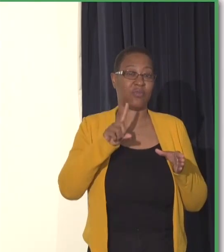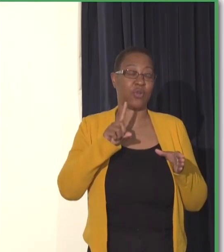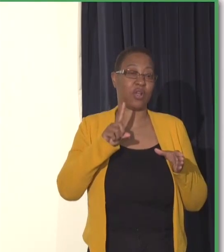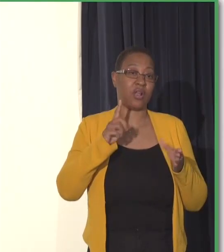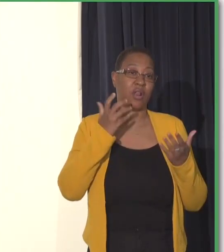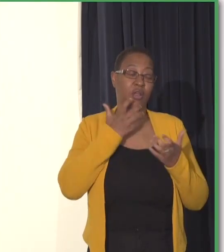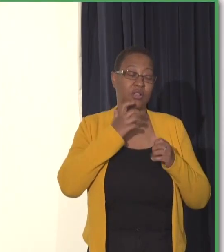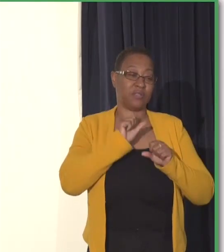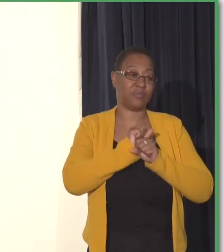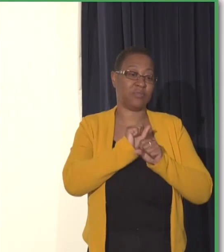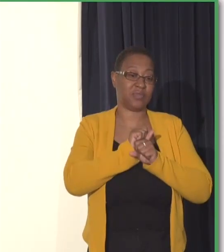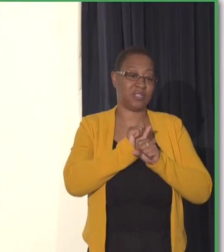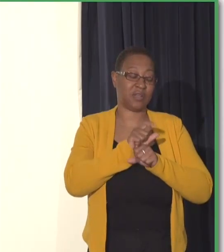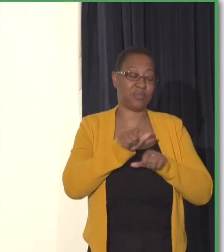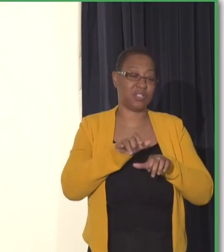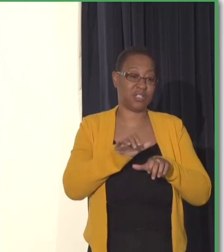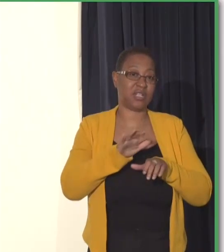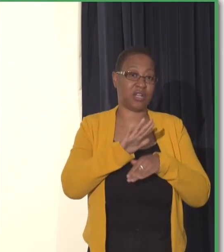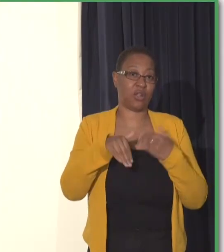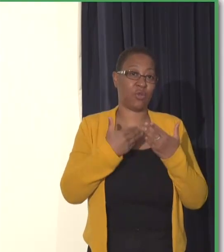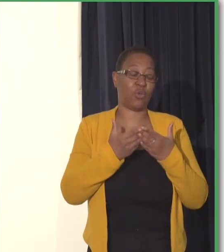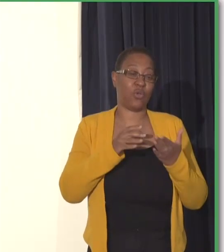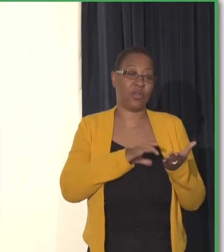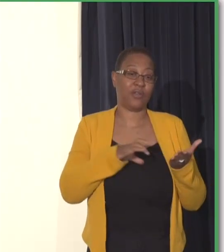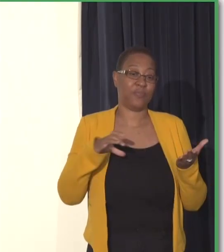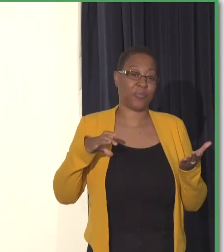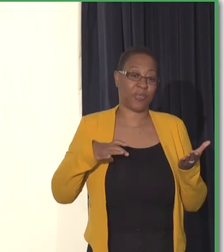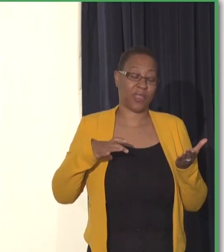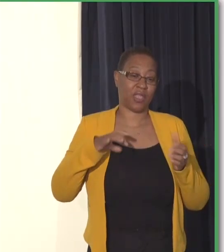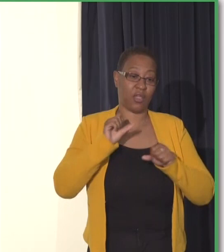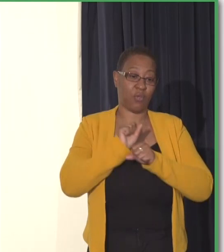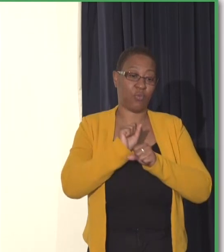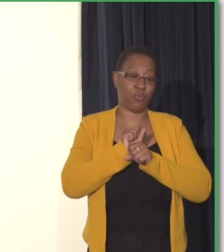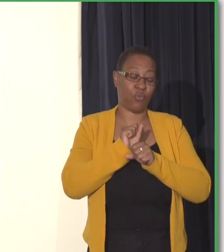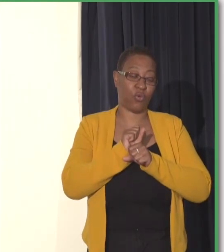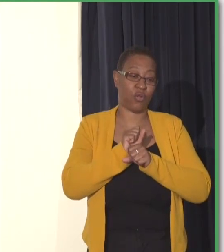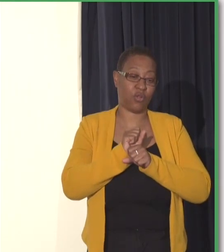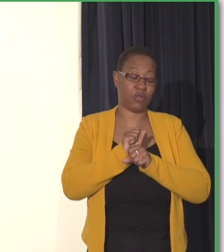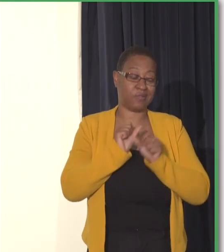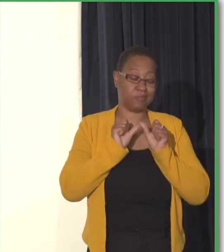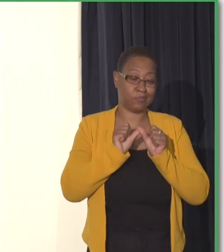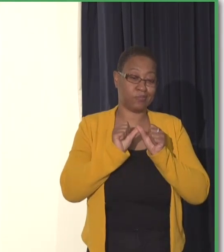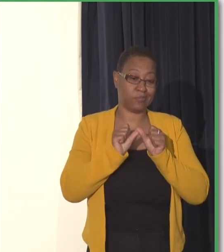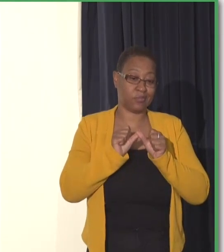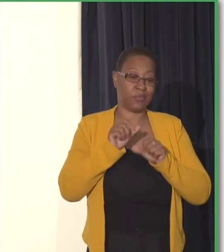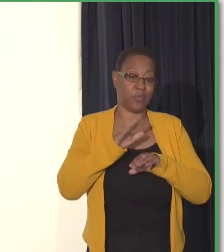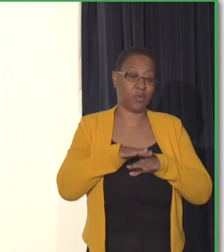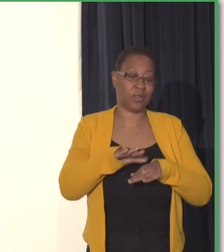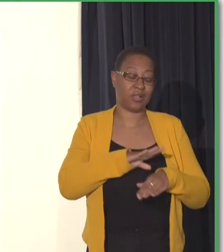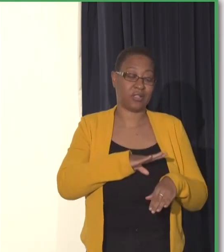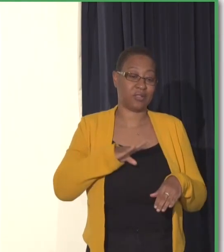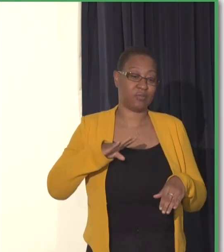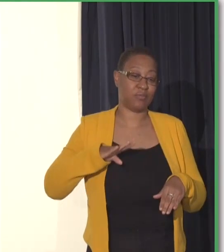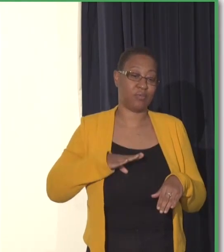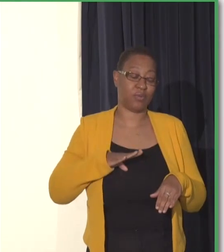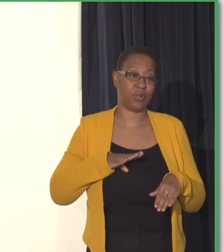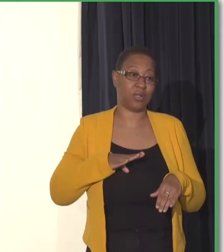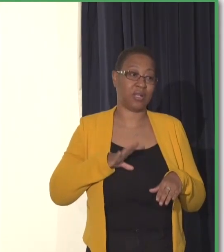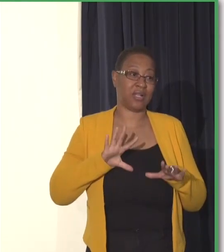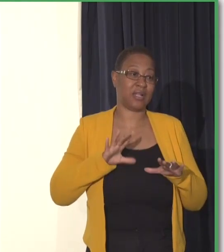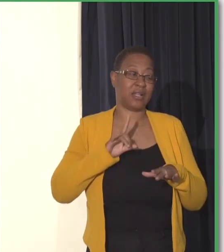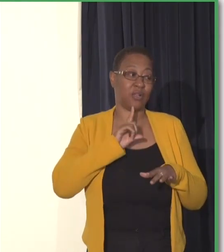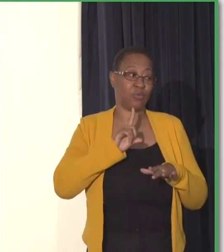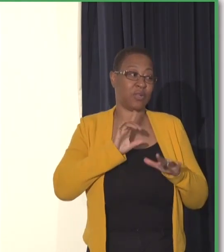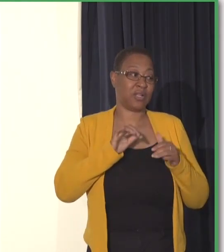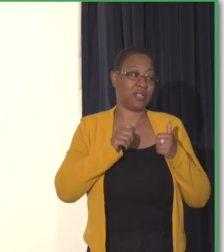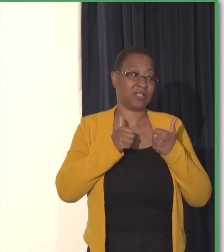phenomenal job that she did, and the entire committee worked tirelessly on this board and really challenged